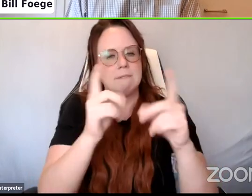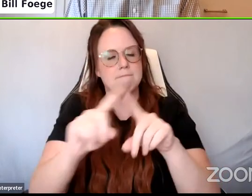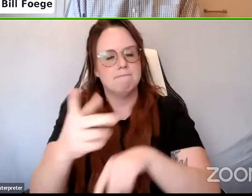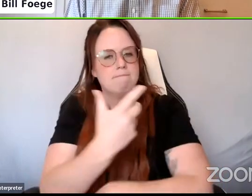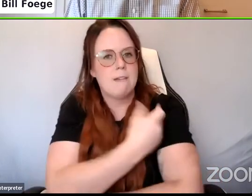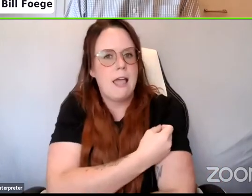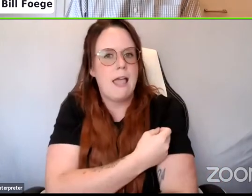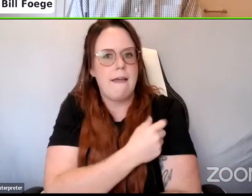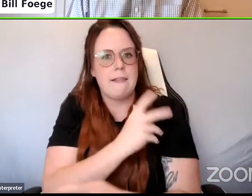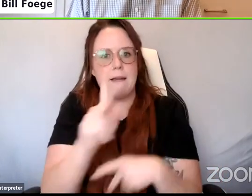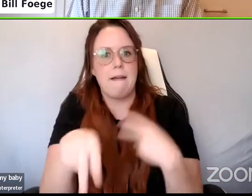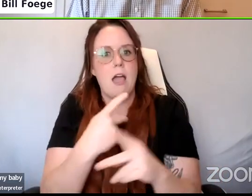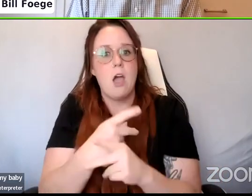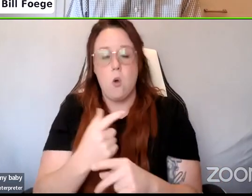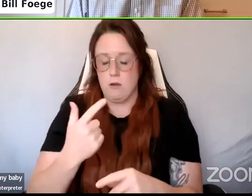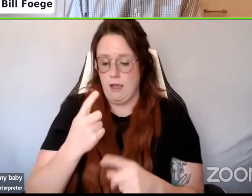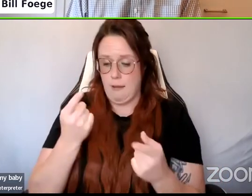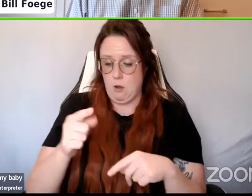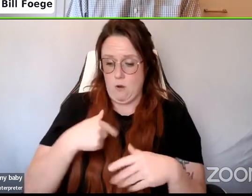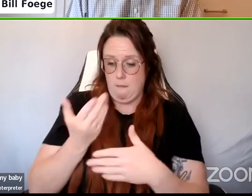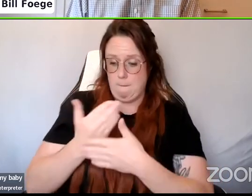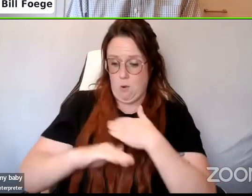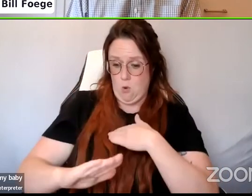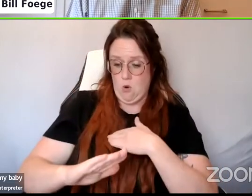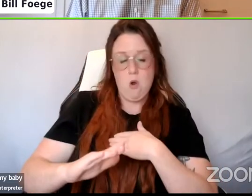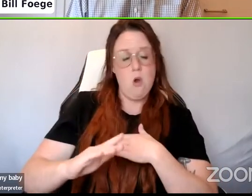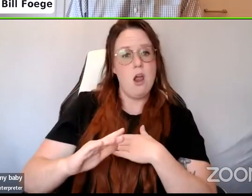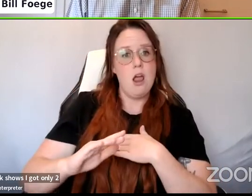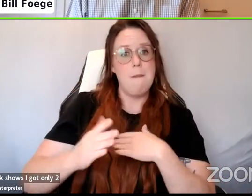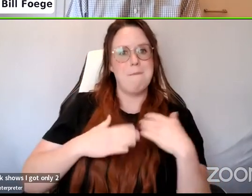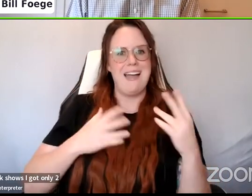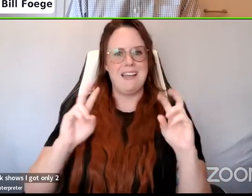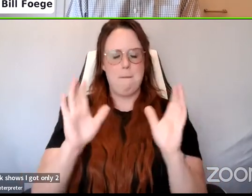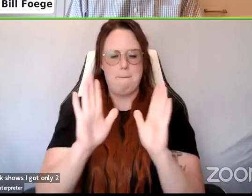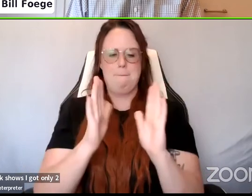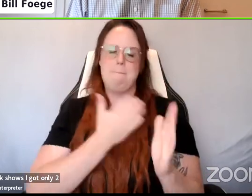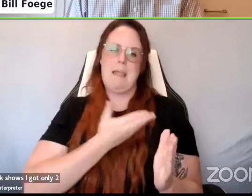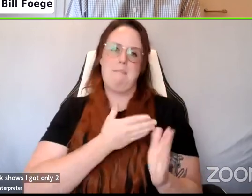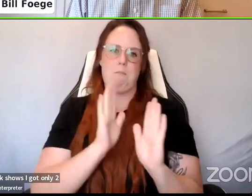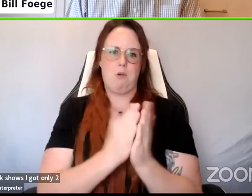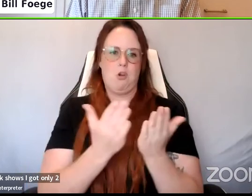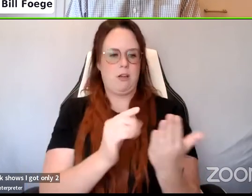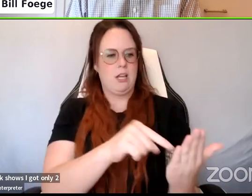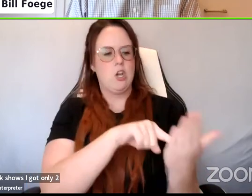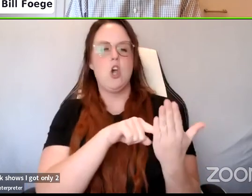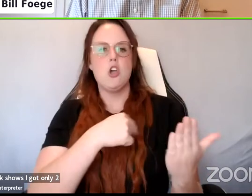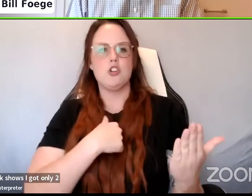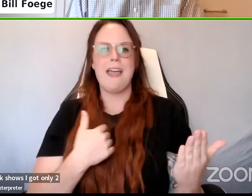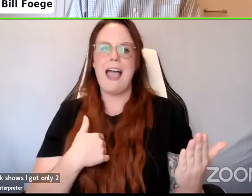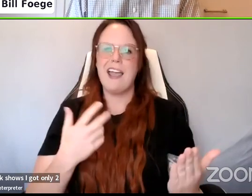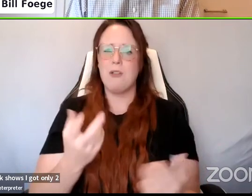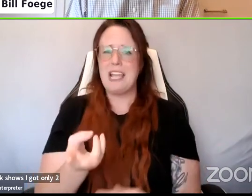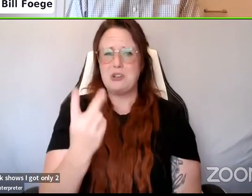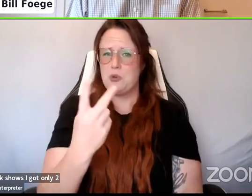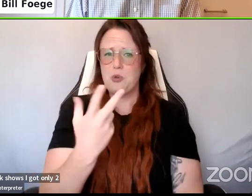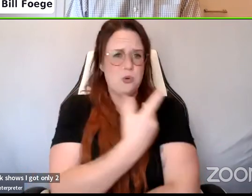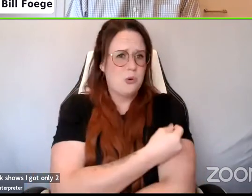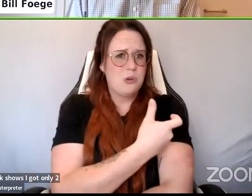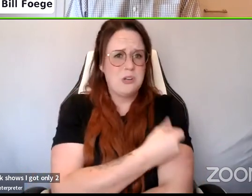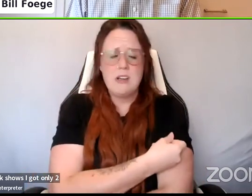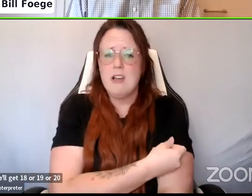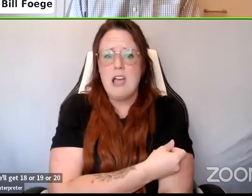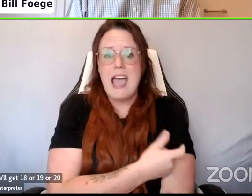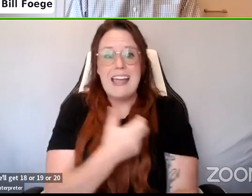my baby book shows I have got only two vaccinations children today will get 18 or 19 or 20